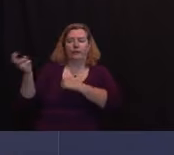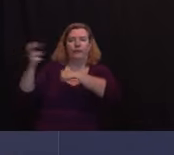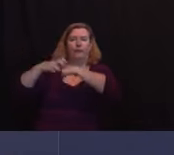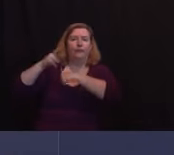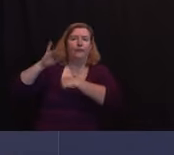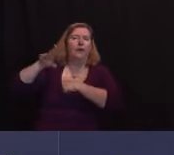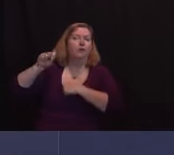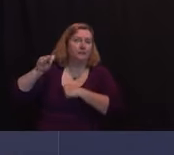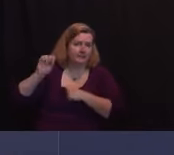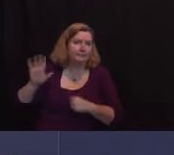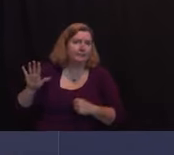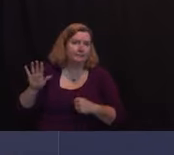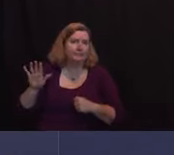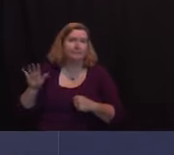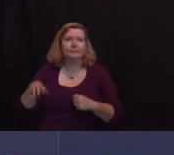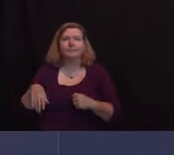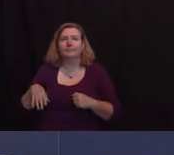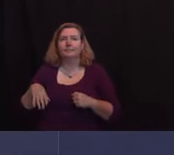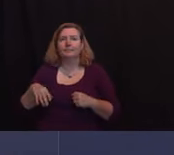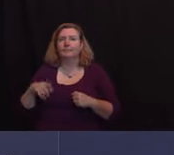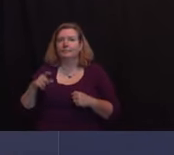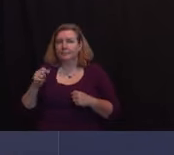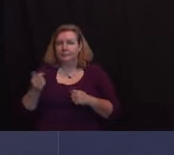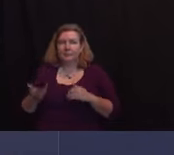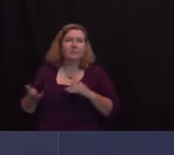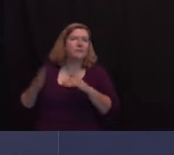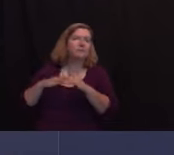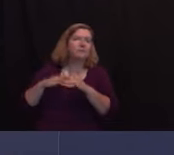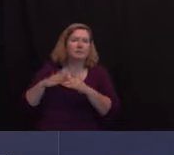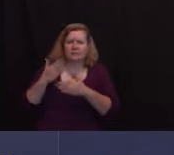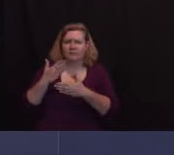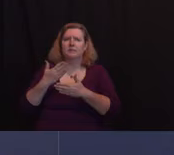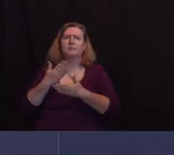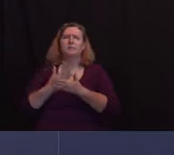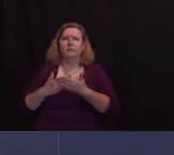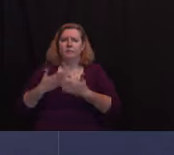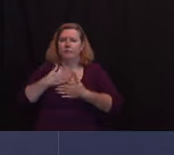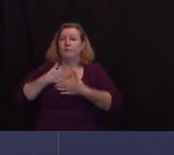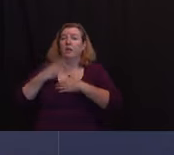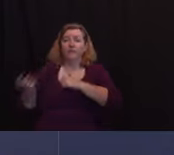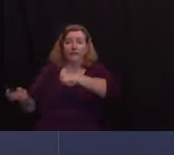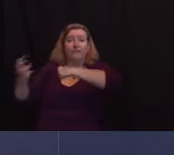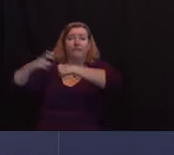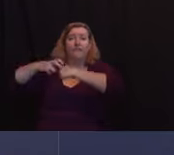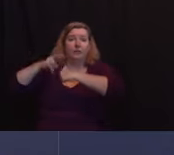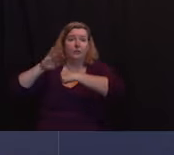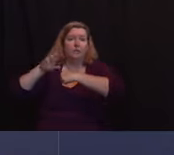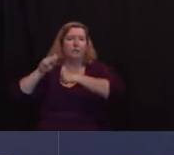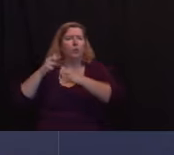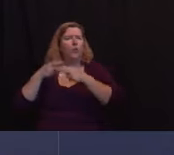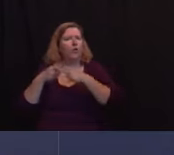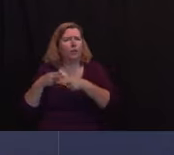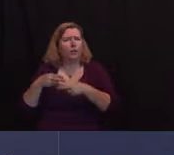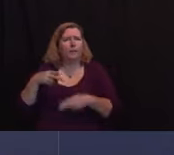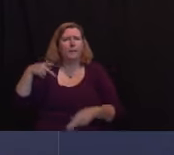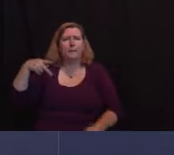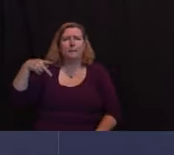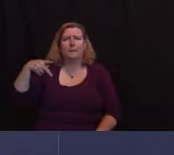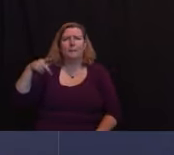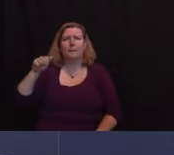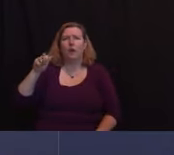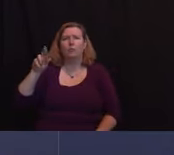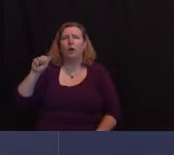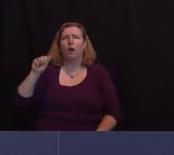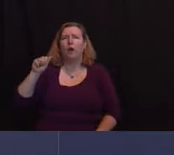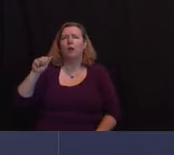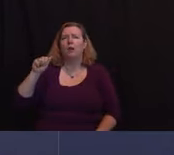seeing a little bit of an increase in some respiratory viruses, specifically this virus called parainfluenza. CDC last